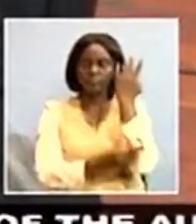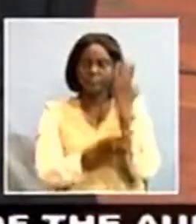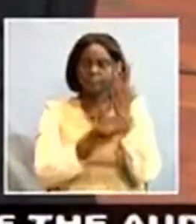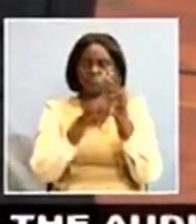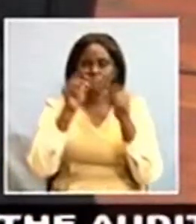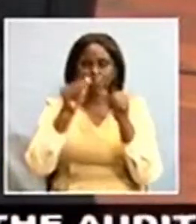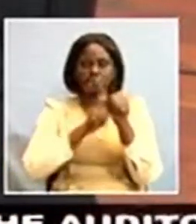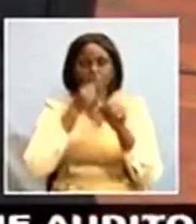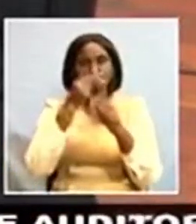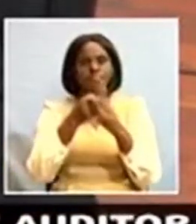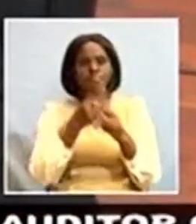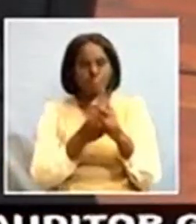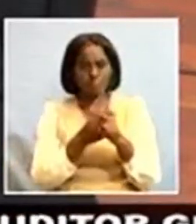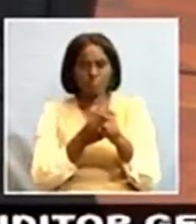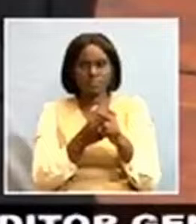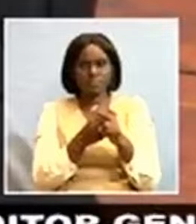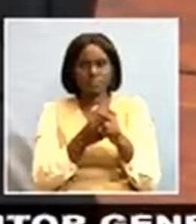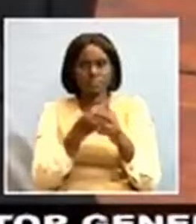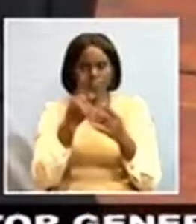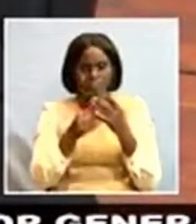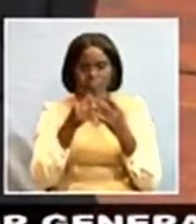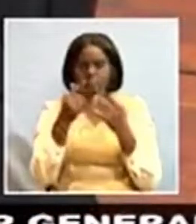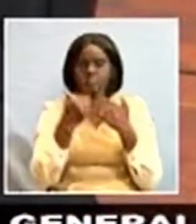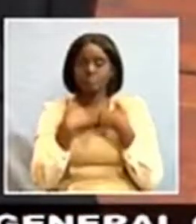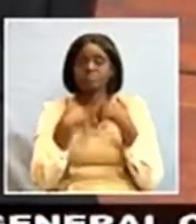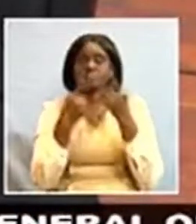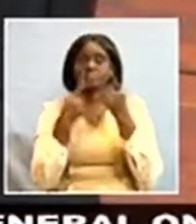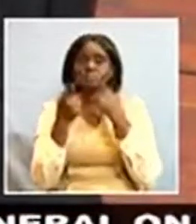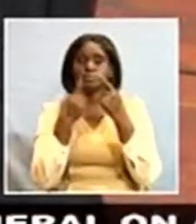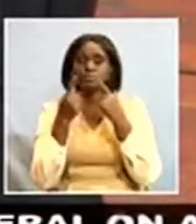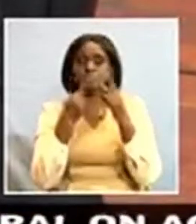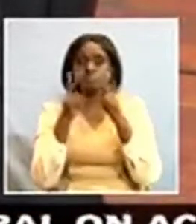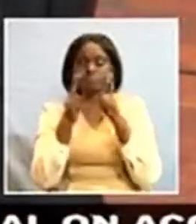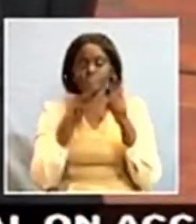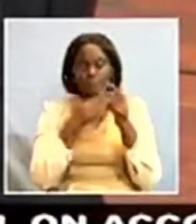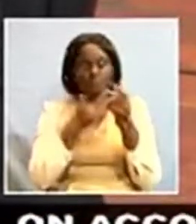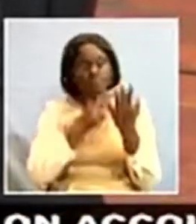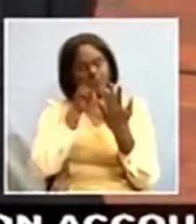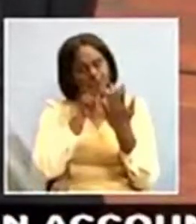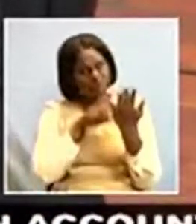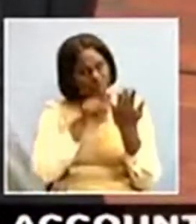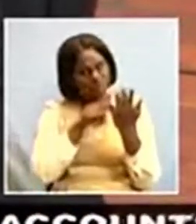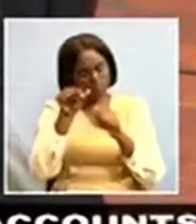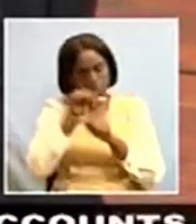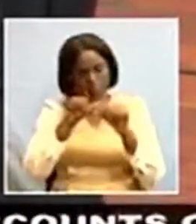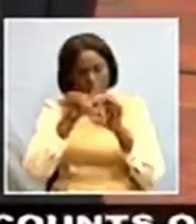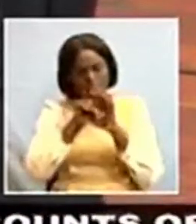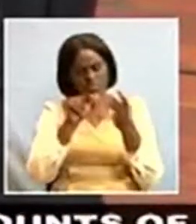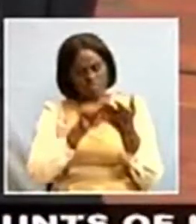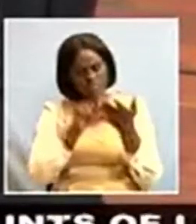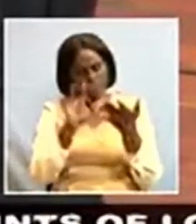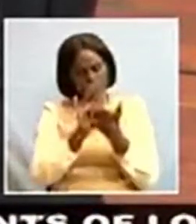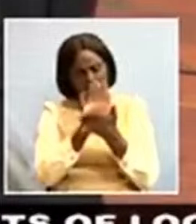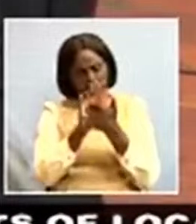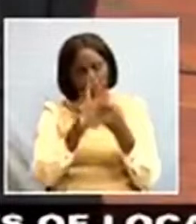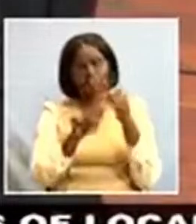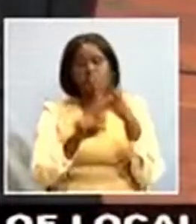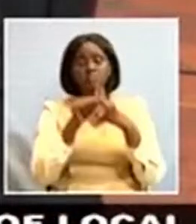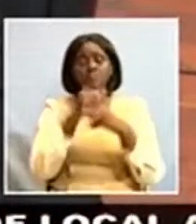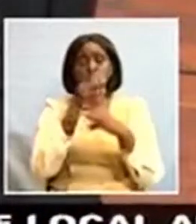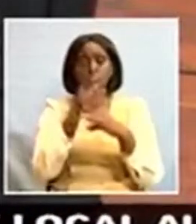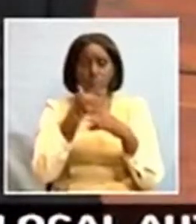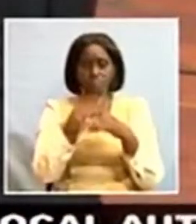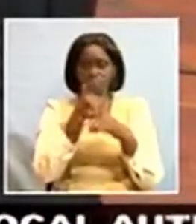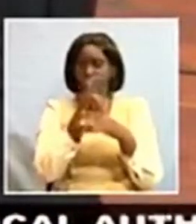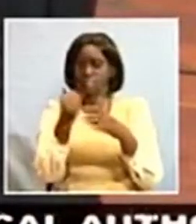month. That's what you have said. So I've looked around in this document to find out whether there's